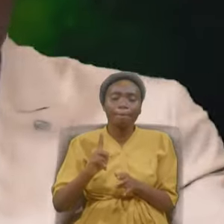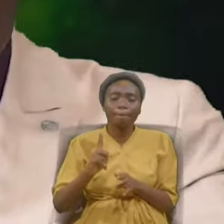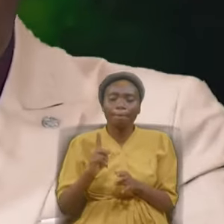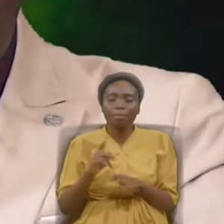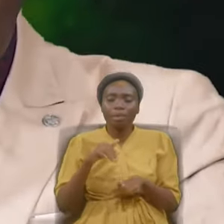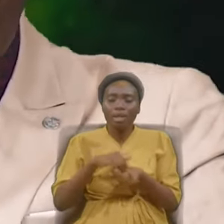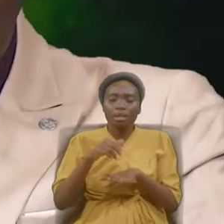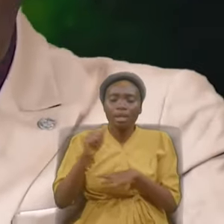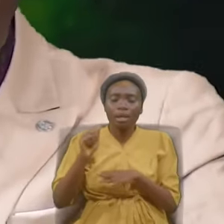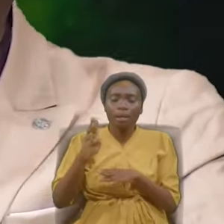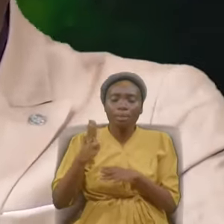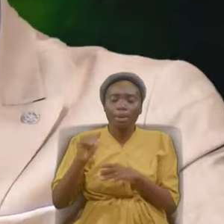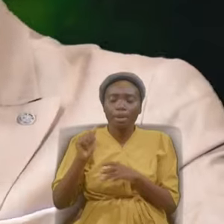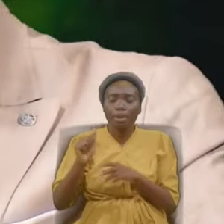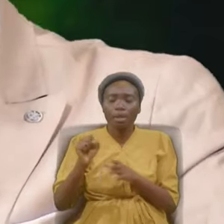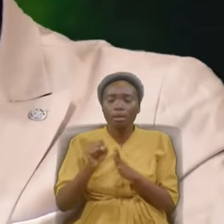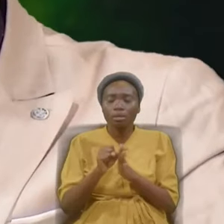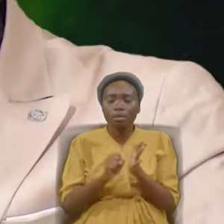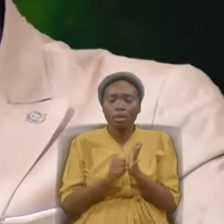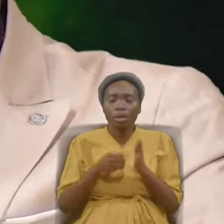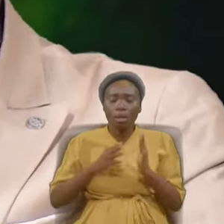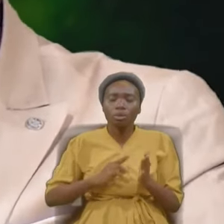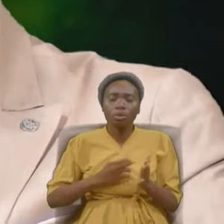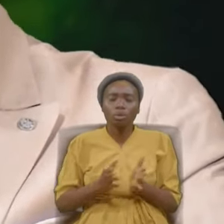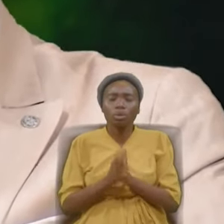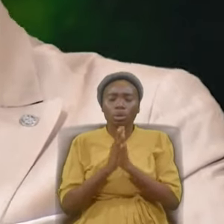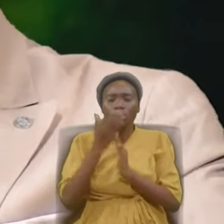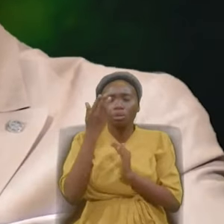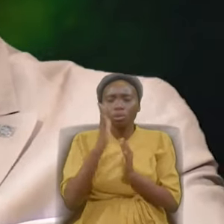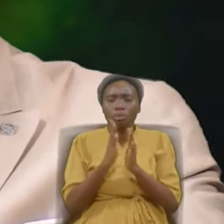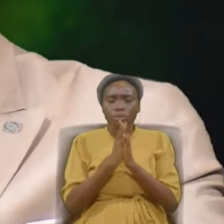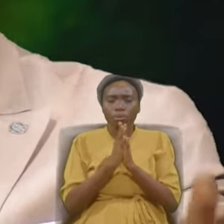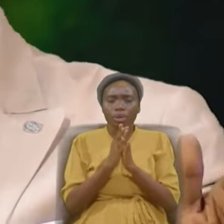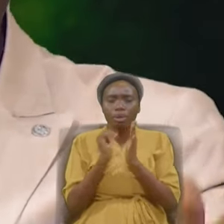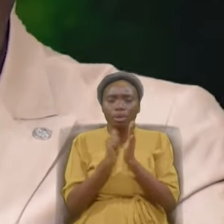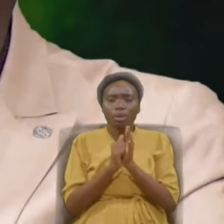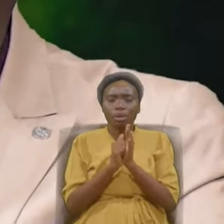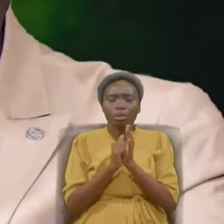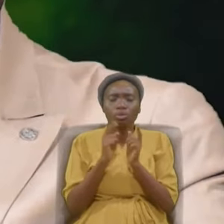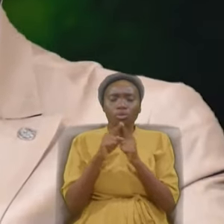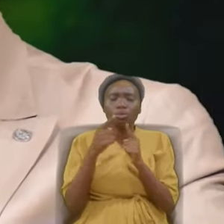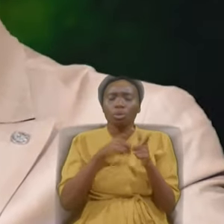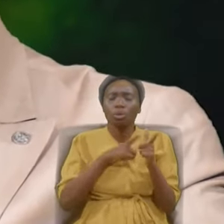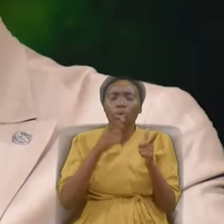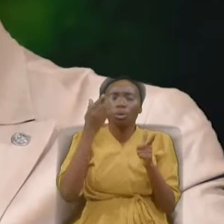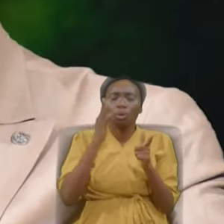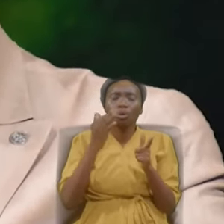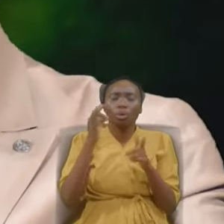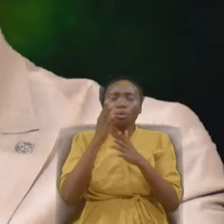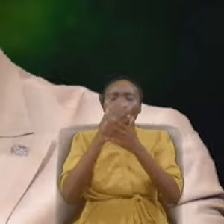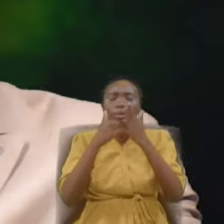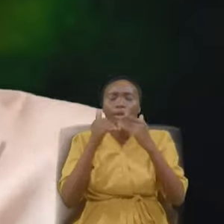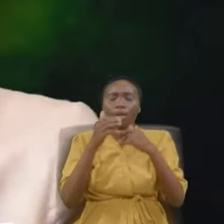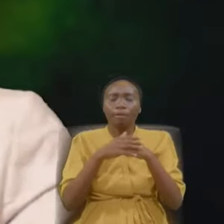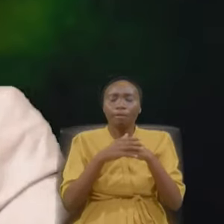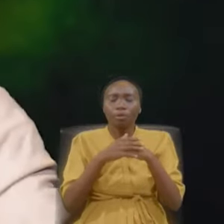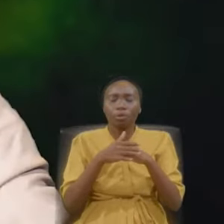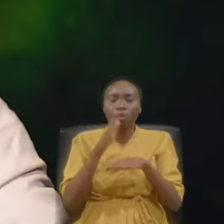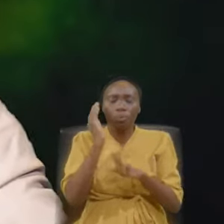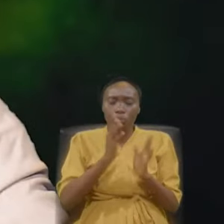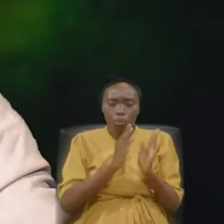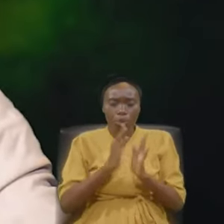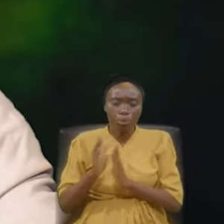Abia State. Let's ask God, let's pray the God of heaven will prepare